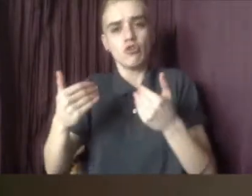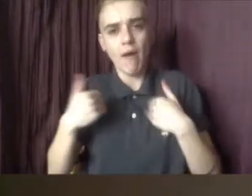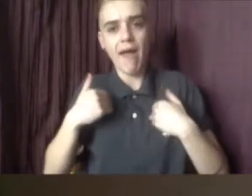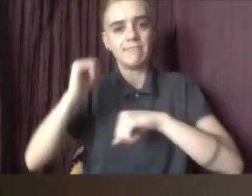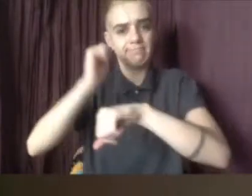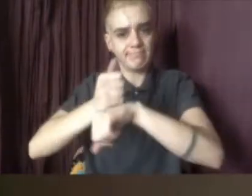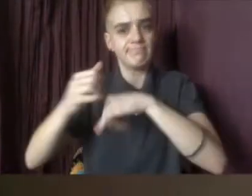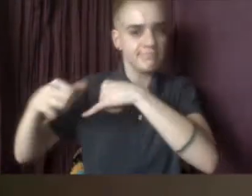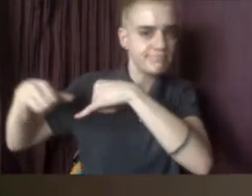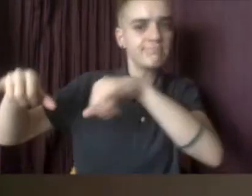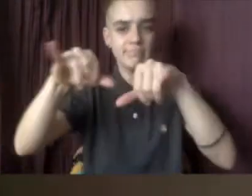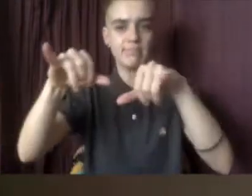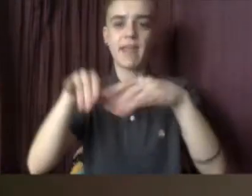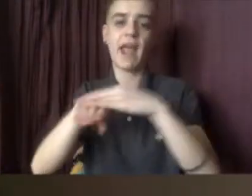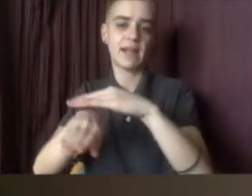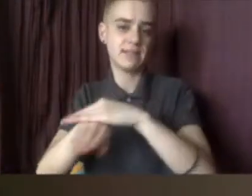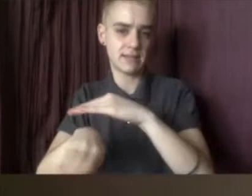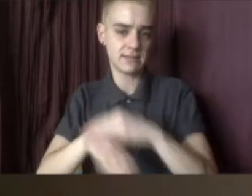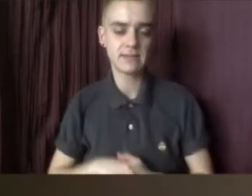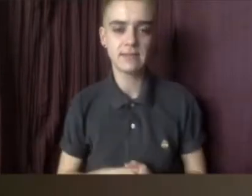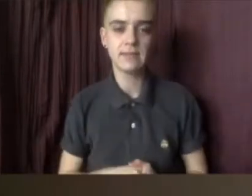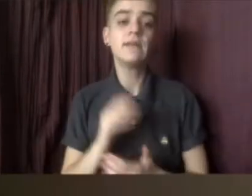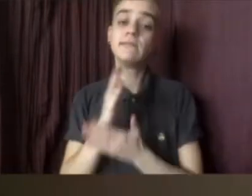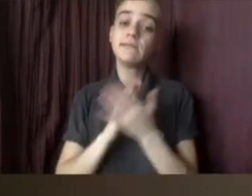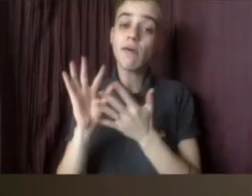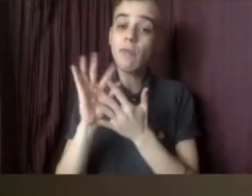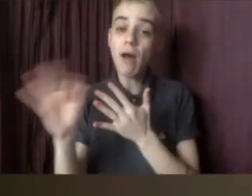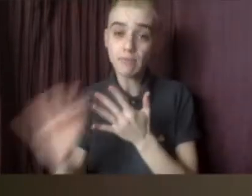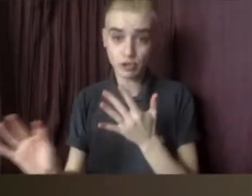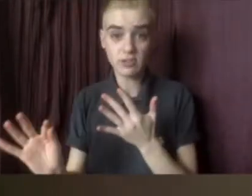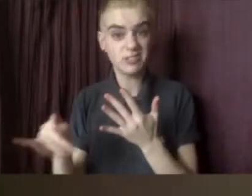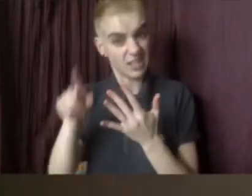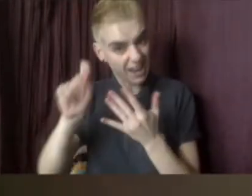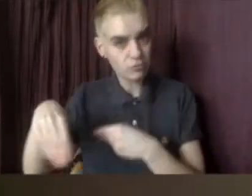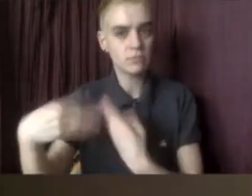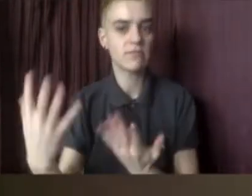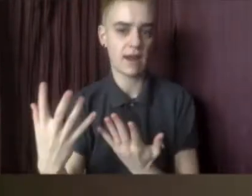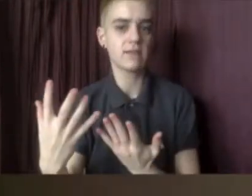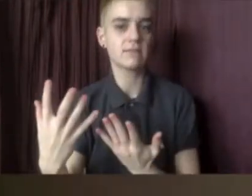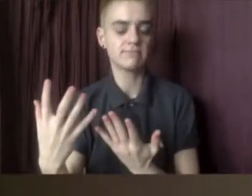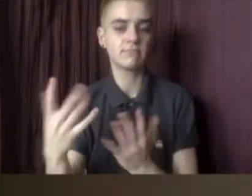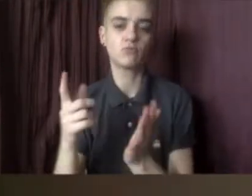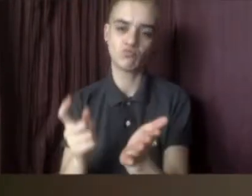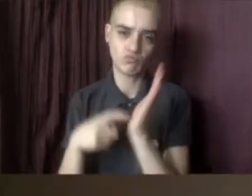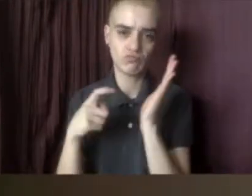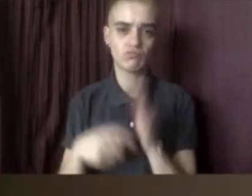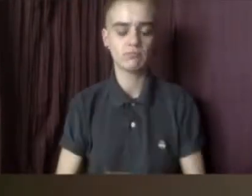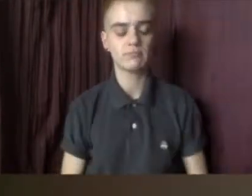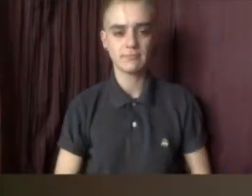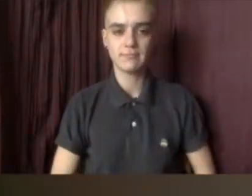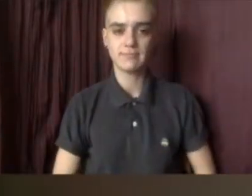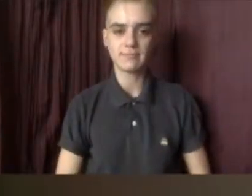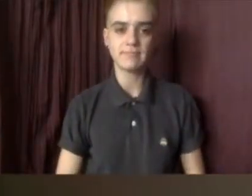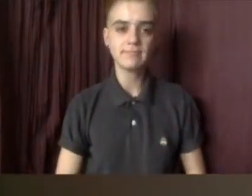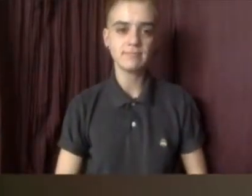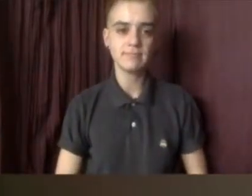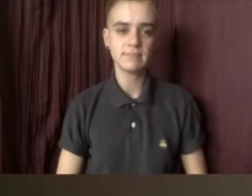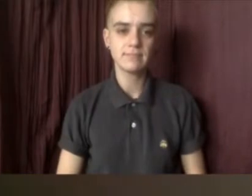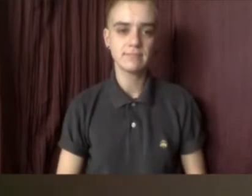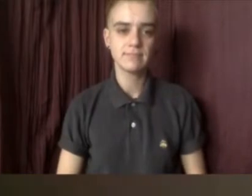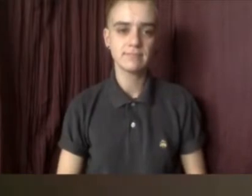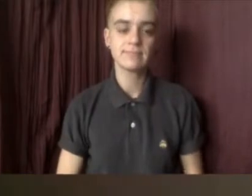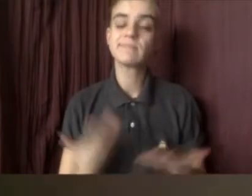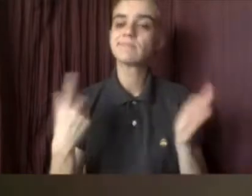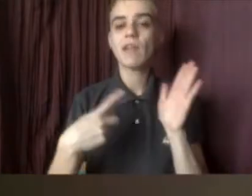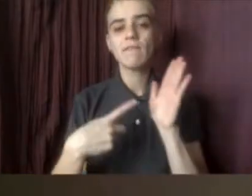voter registration, expectations like 15 days of early voting, and many, many other provisions that I'm